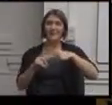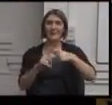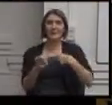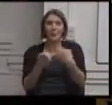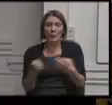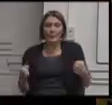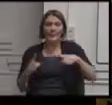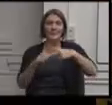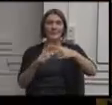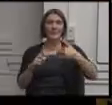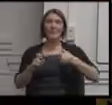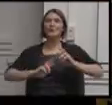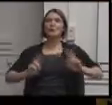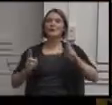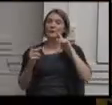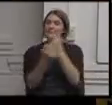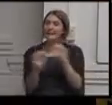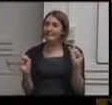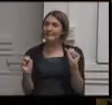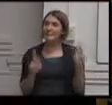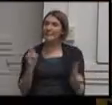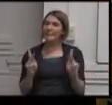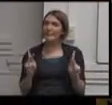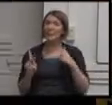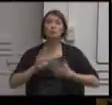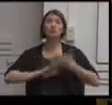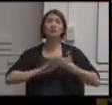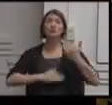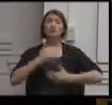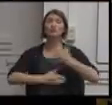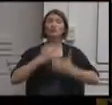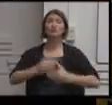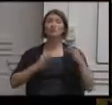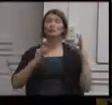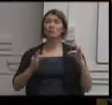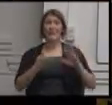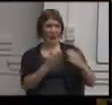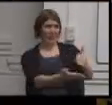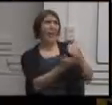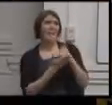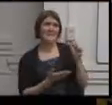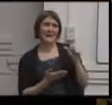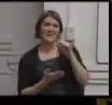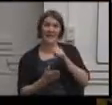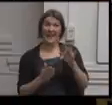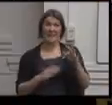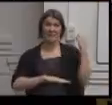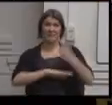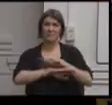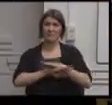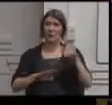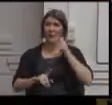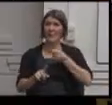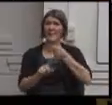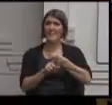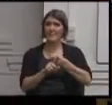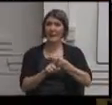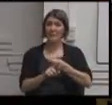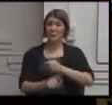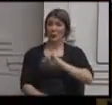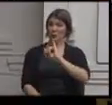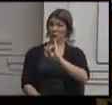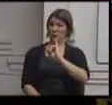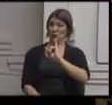that the town gives us to function and to operate properly certainly has an impact on our insurance